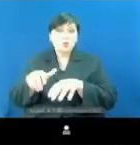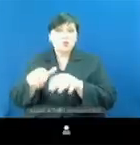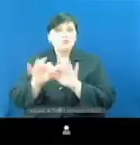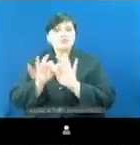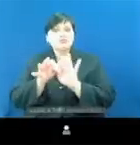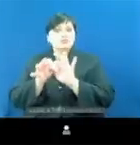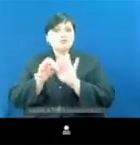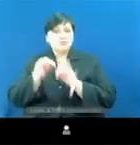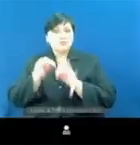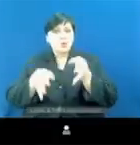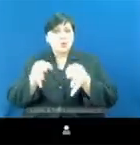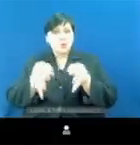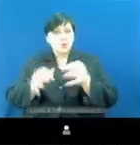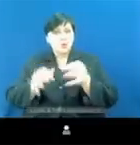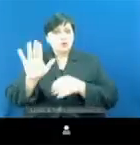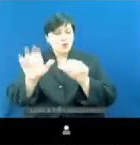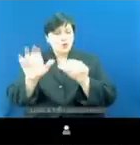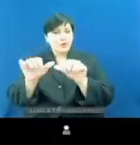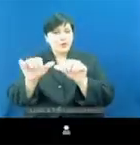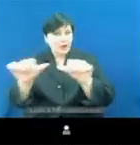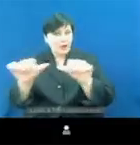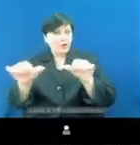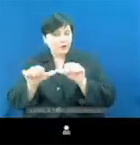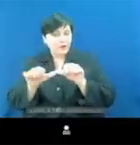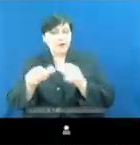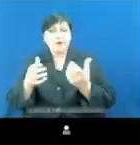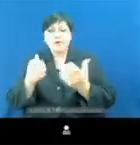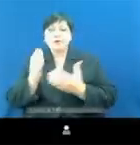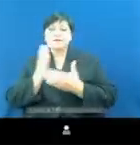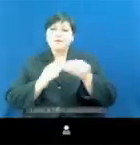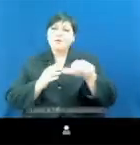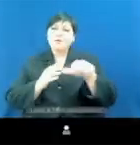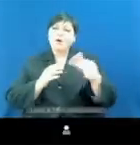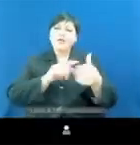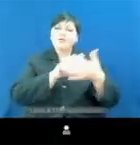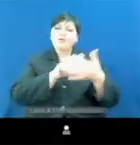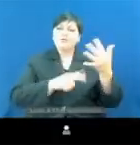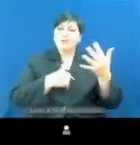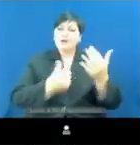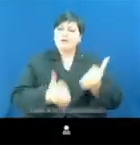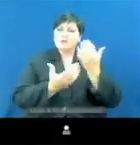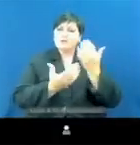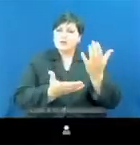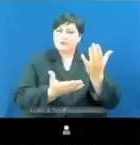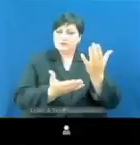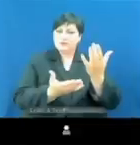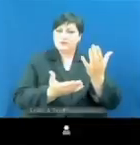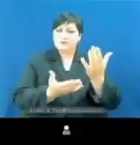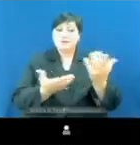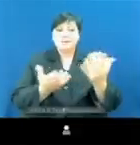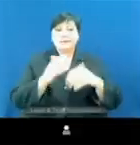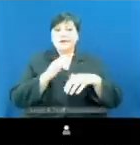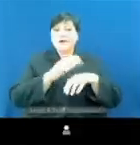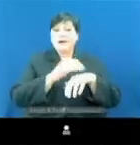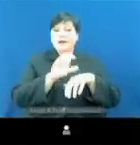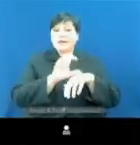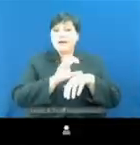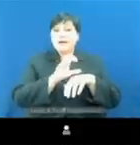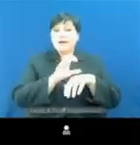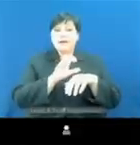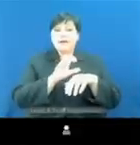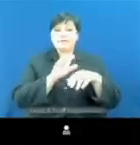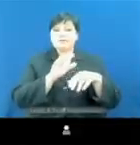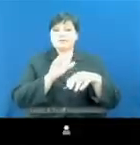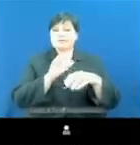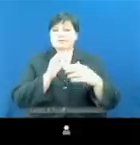do some of the other techniques that I mentioned about getting maybe an online mentor. I